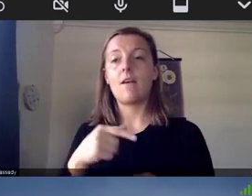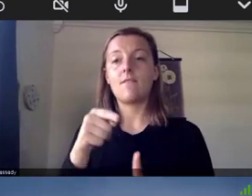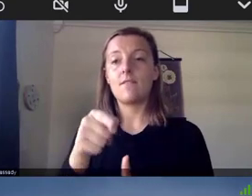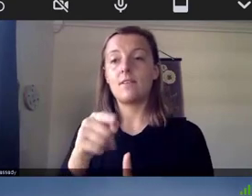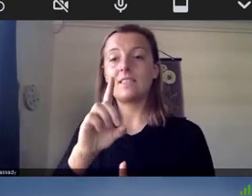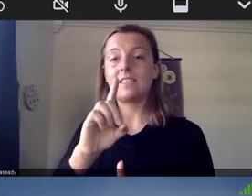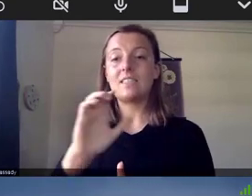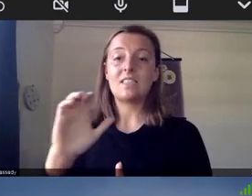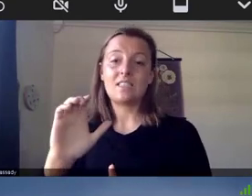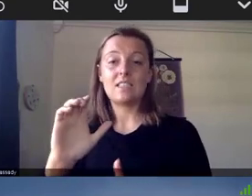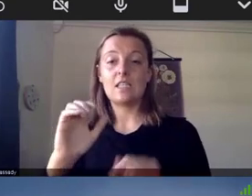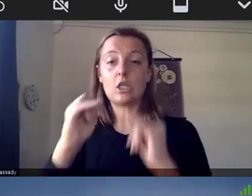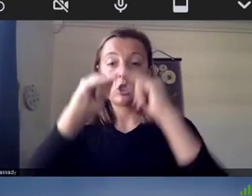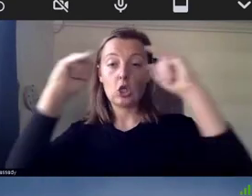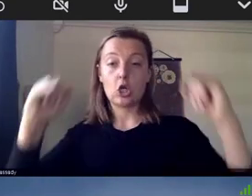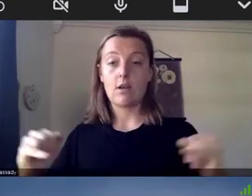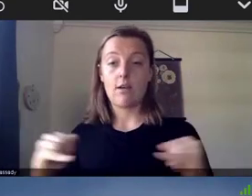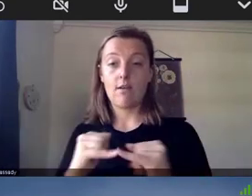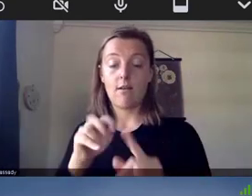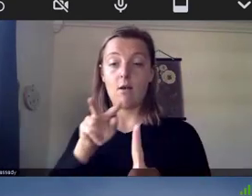analogy between